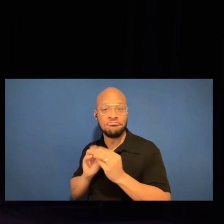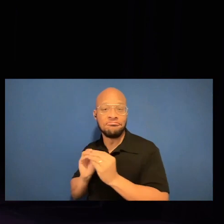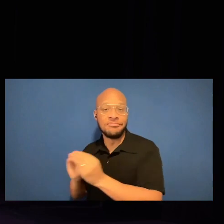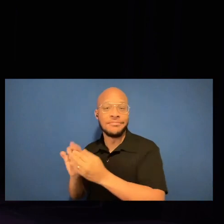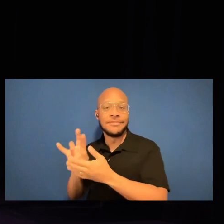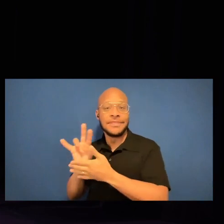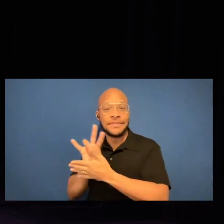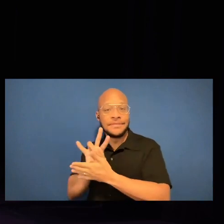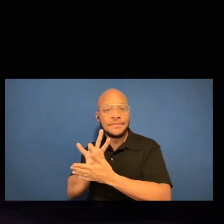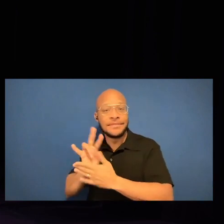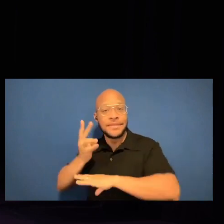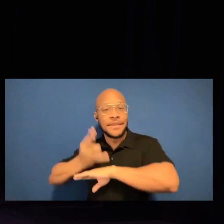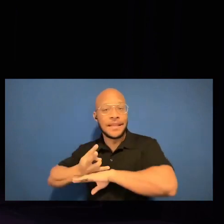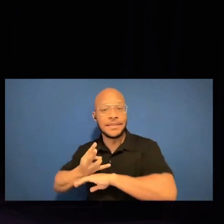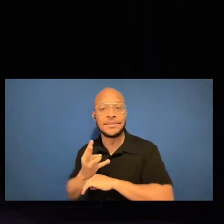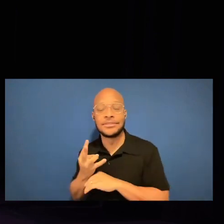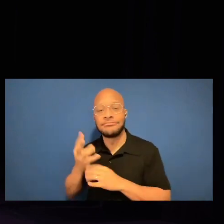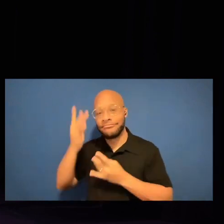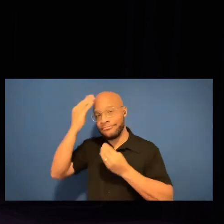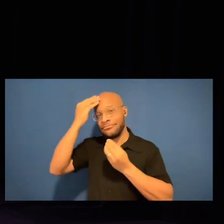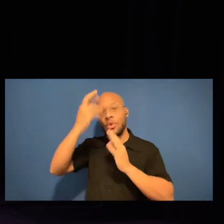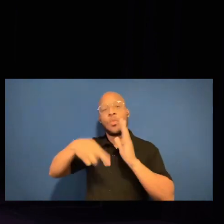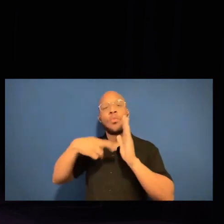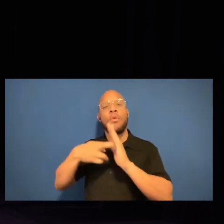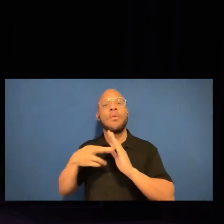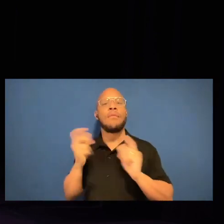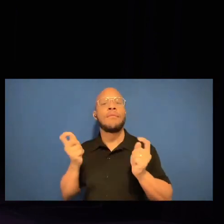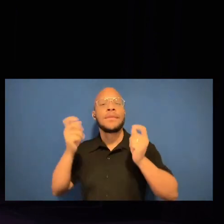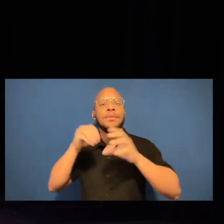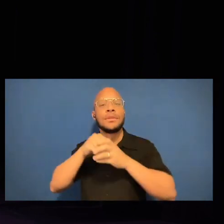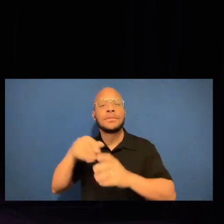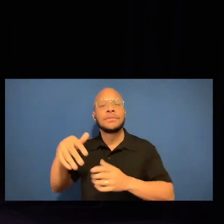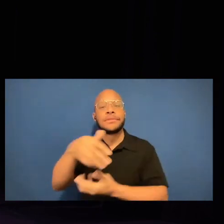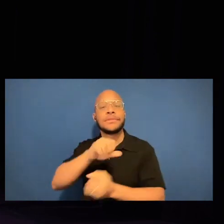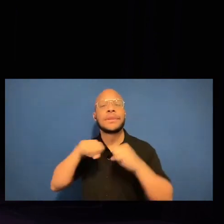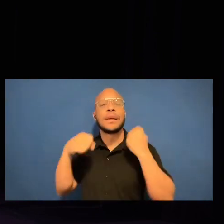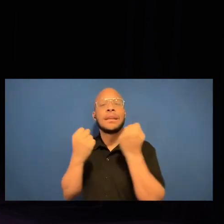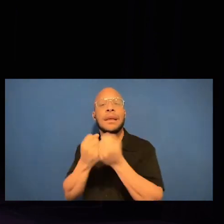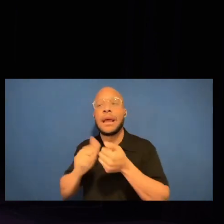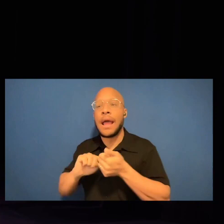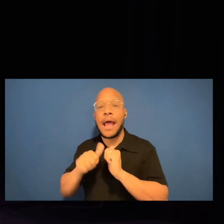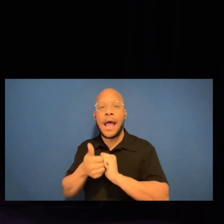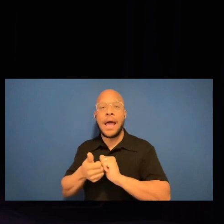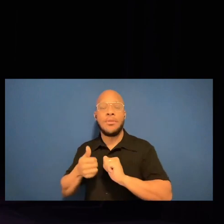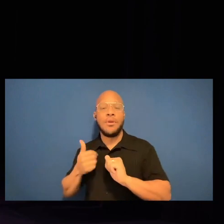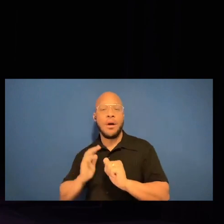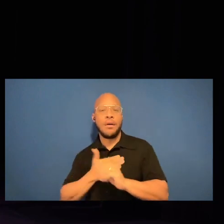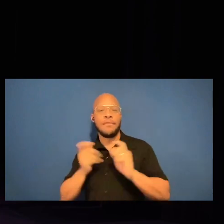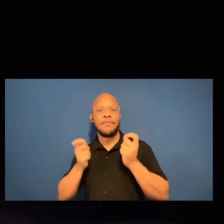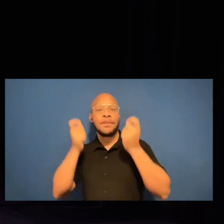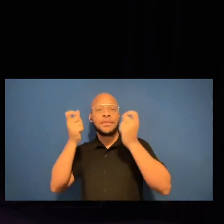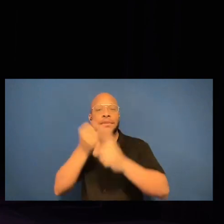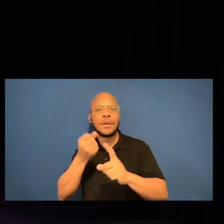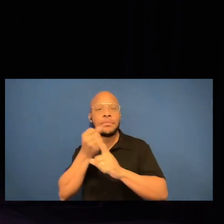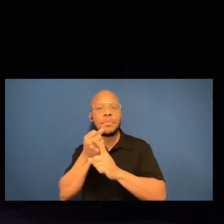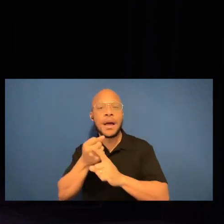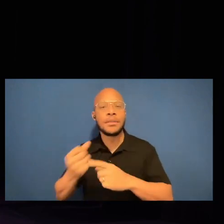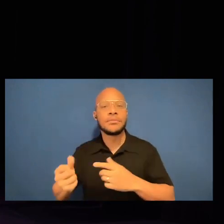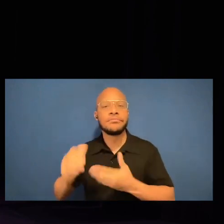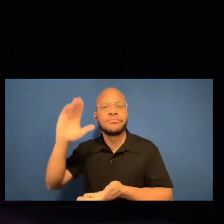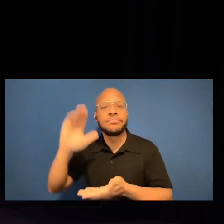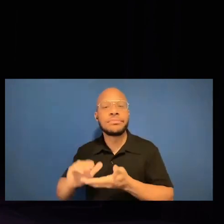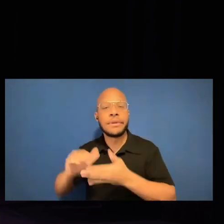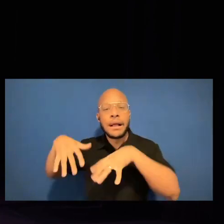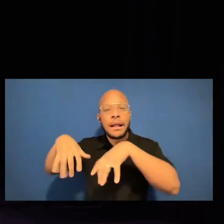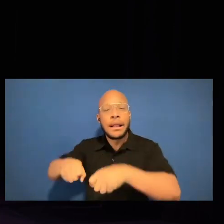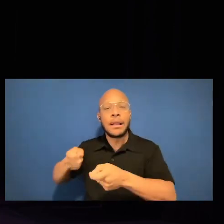society today, like how do our festivals impact on decolonization, on inequality, on wars that we are going through, on